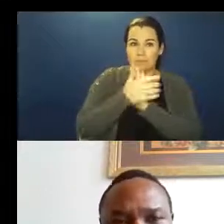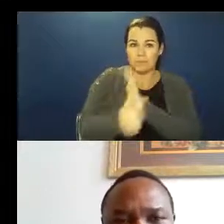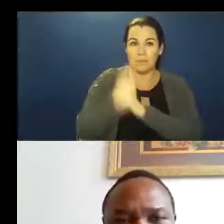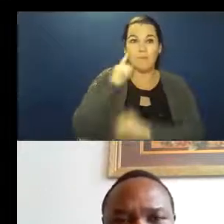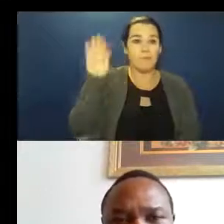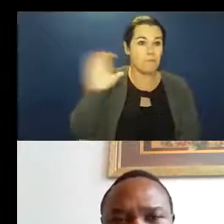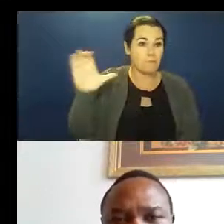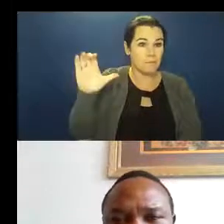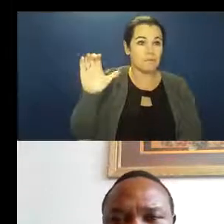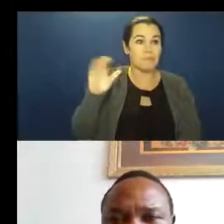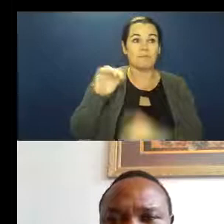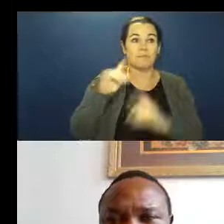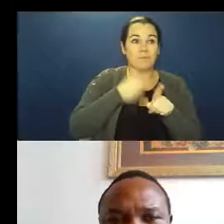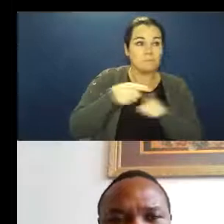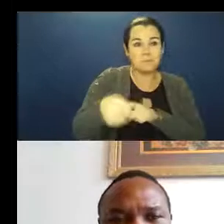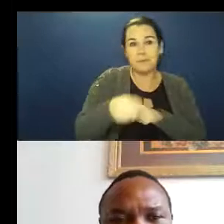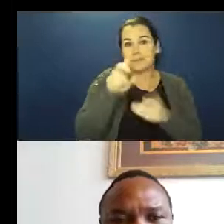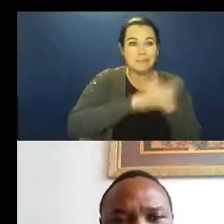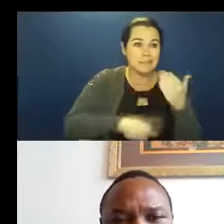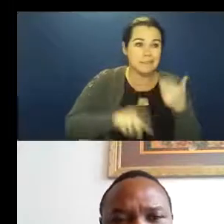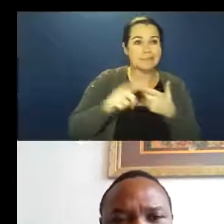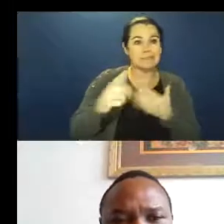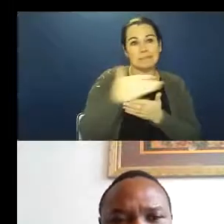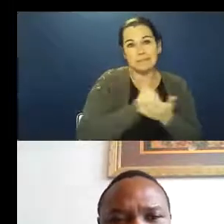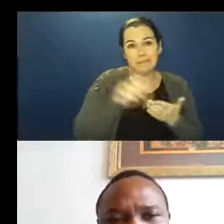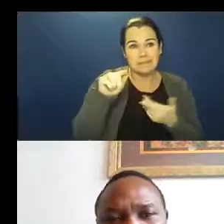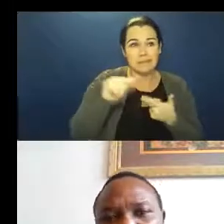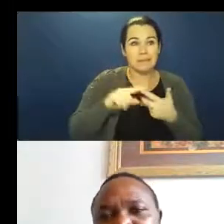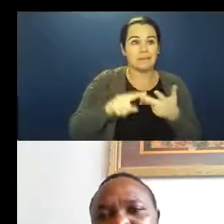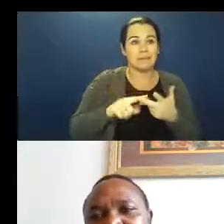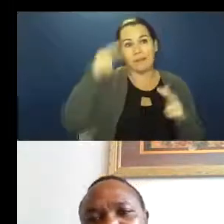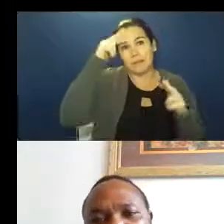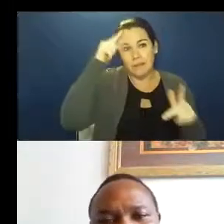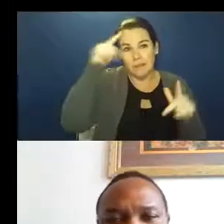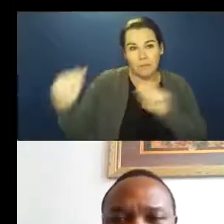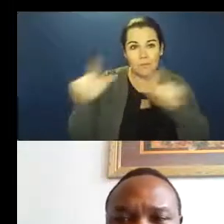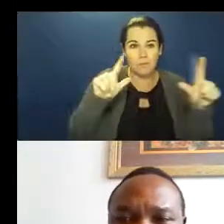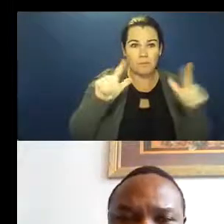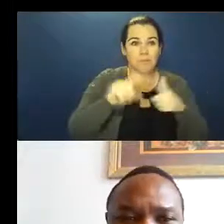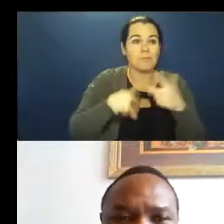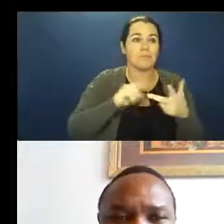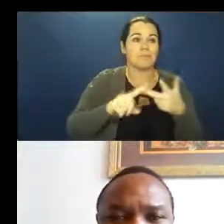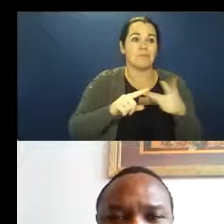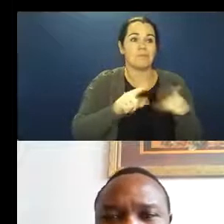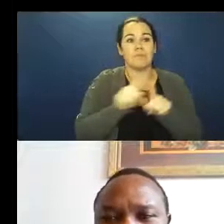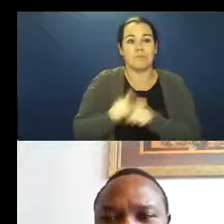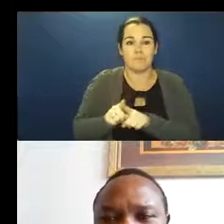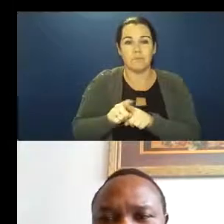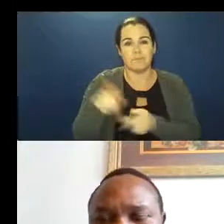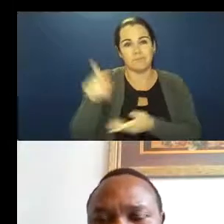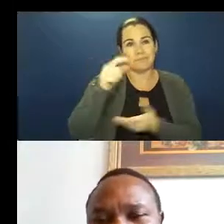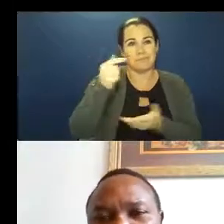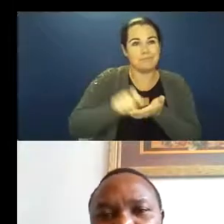for example, research design, data collection techniques, development theoretical frameworks, and of course, grant writing and